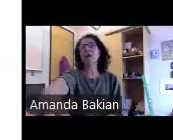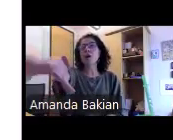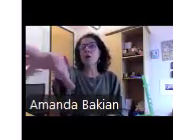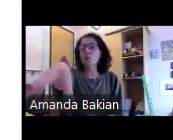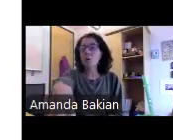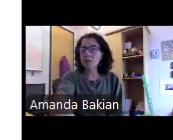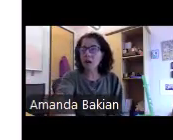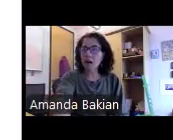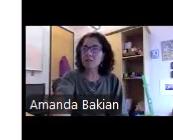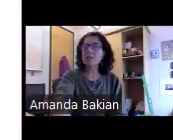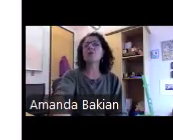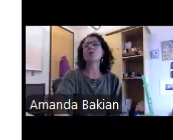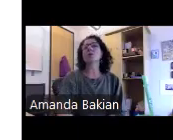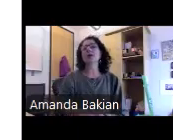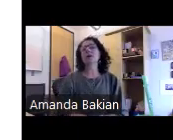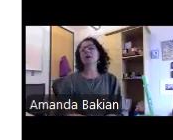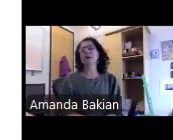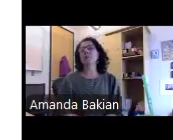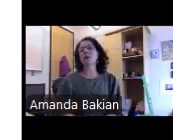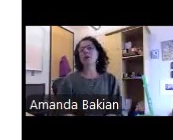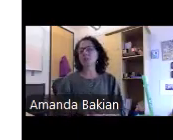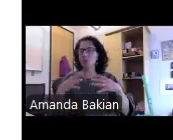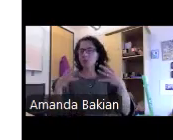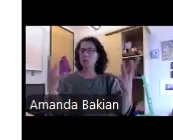Behavioral Health was also